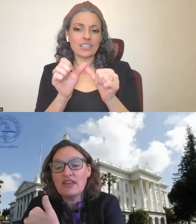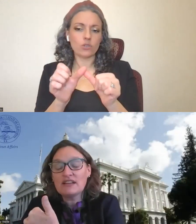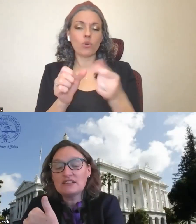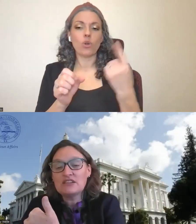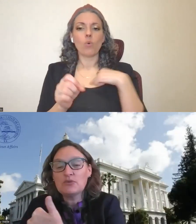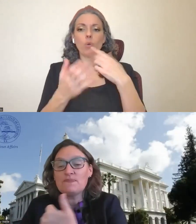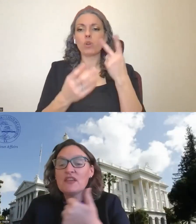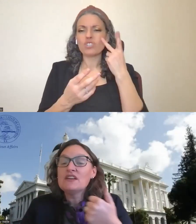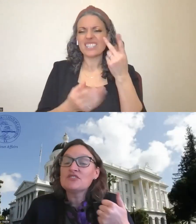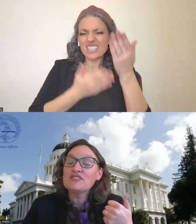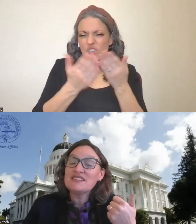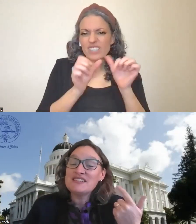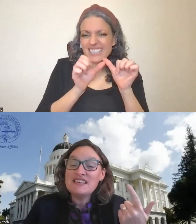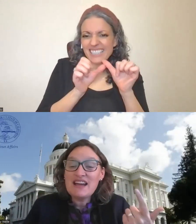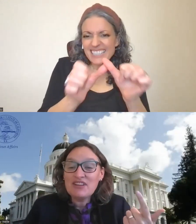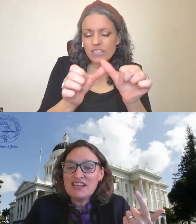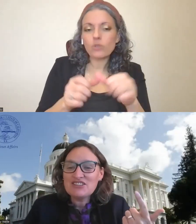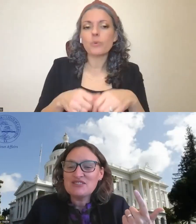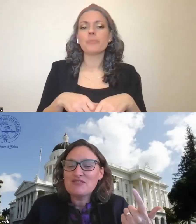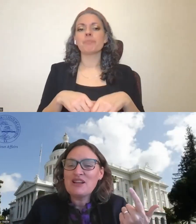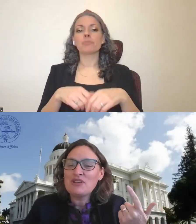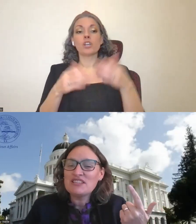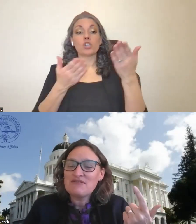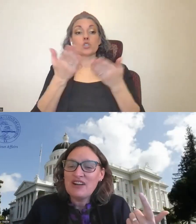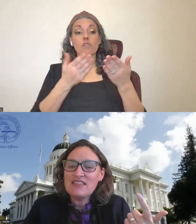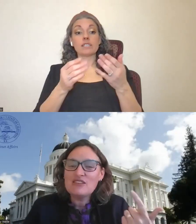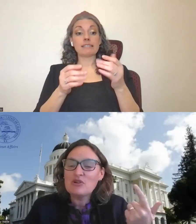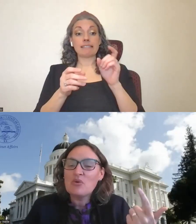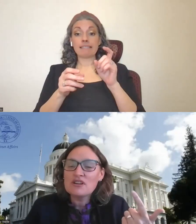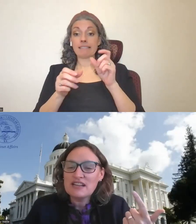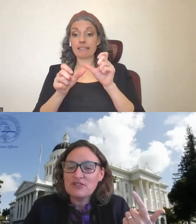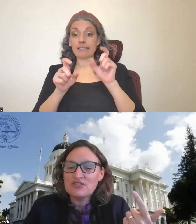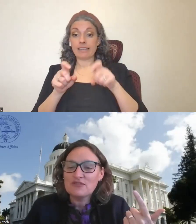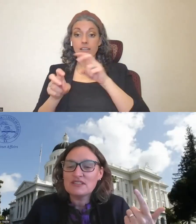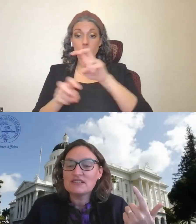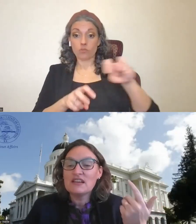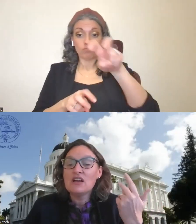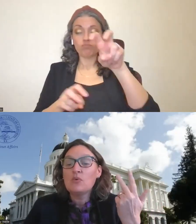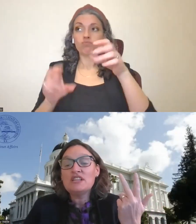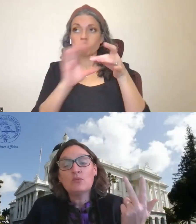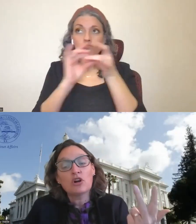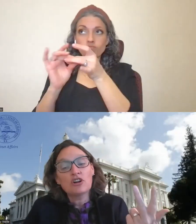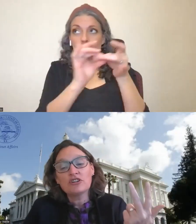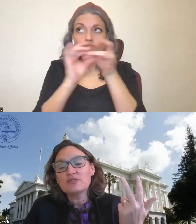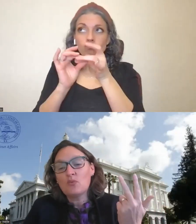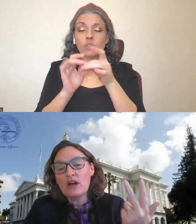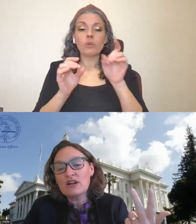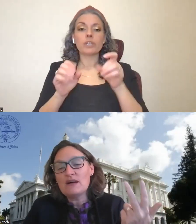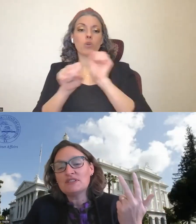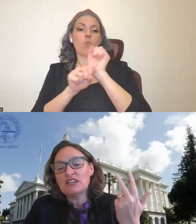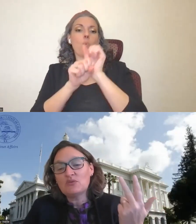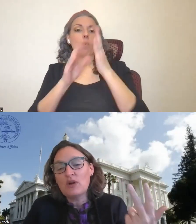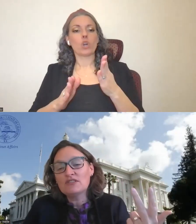along that continuum. Services need navigation so families can find them and coordinate those services. We need workers,